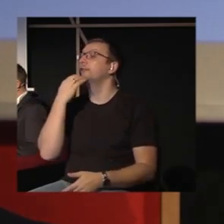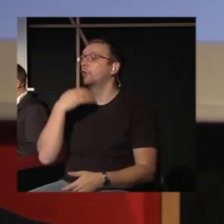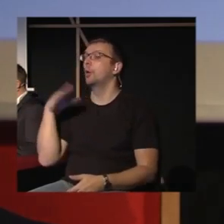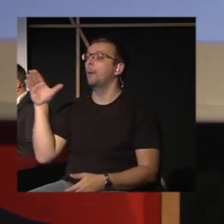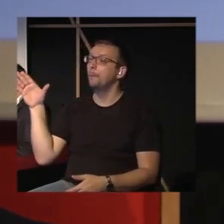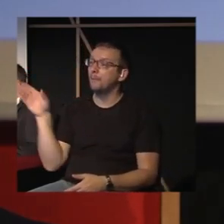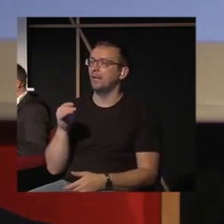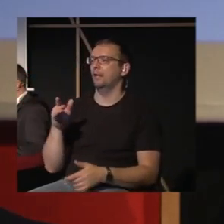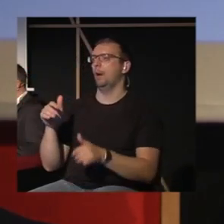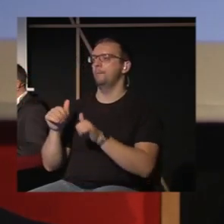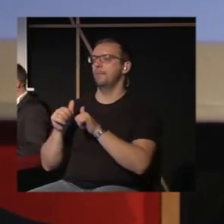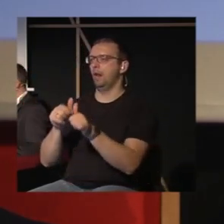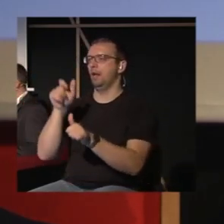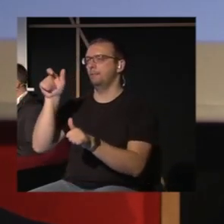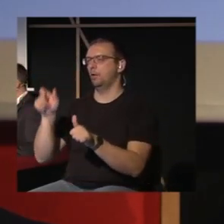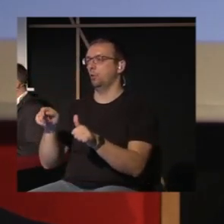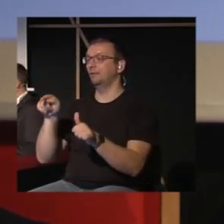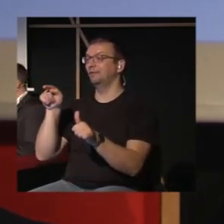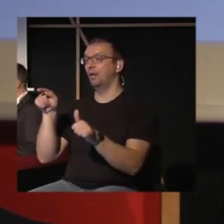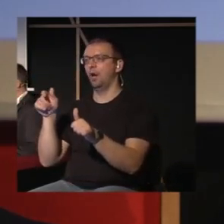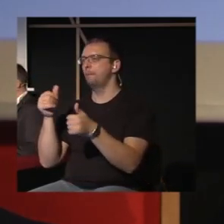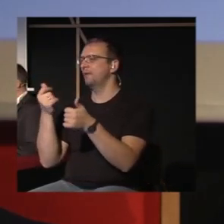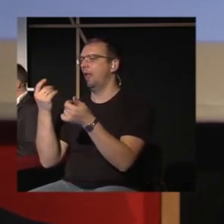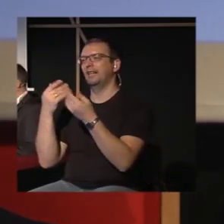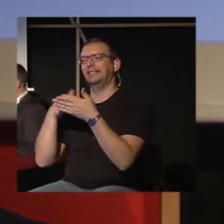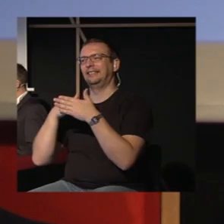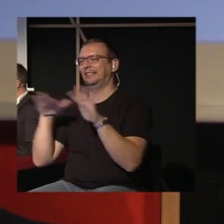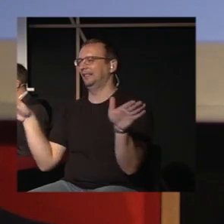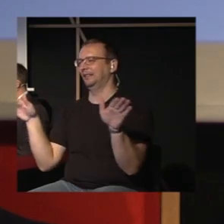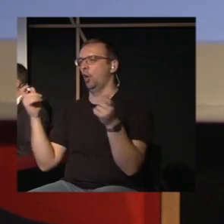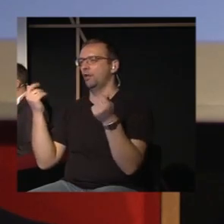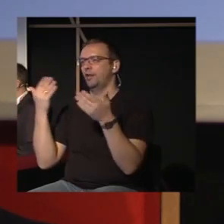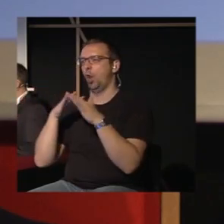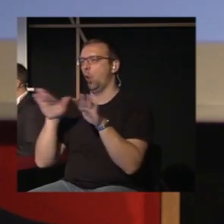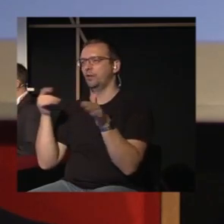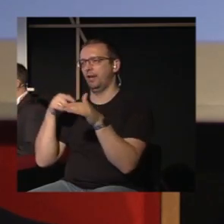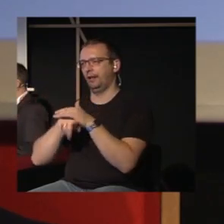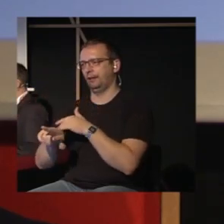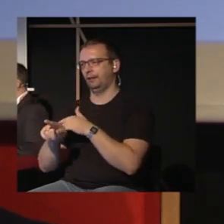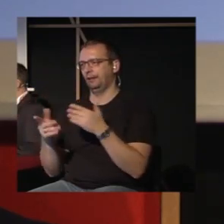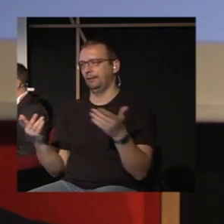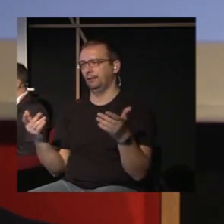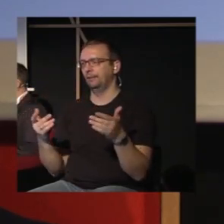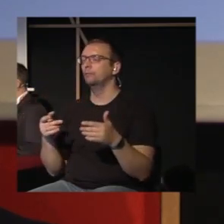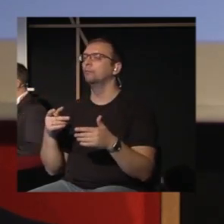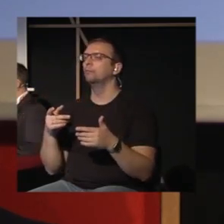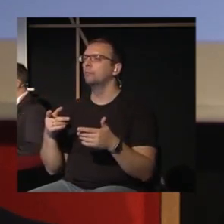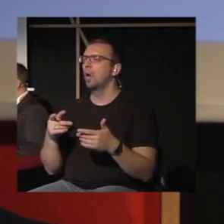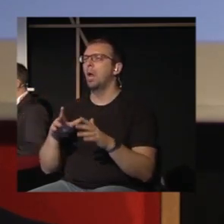reflejado en este aumento de personal con discapacidad. Es casi un 25-30% más.